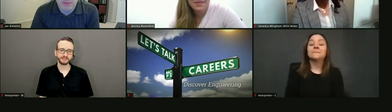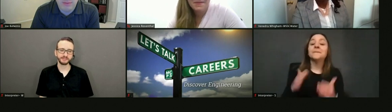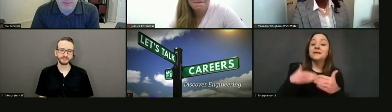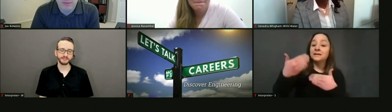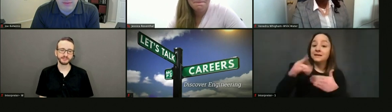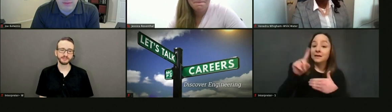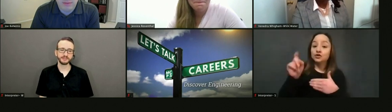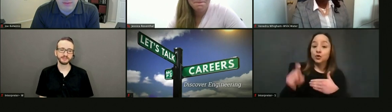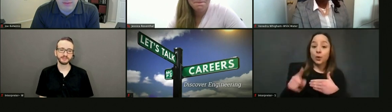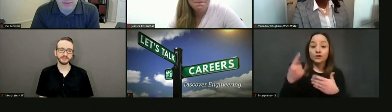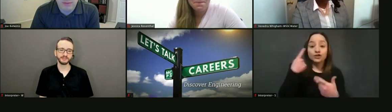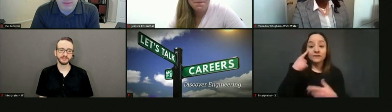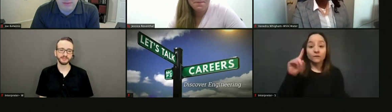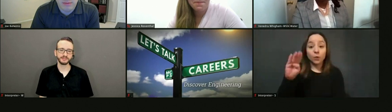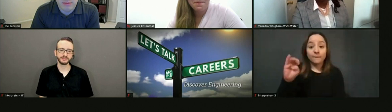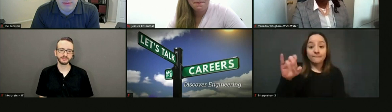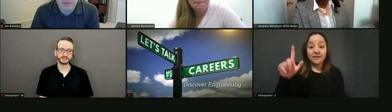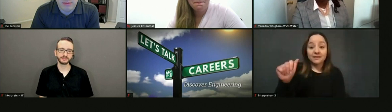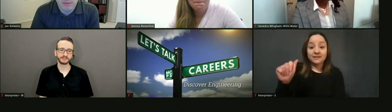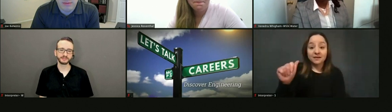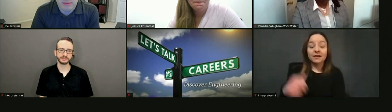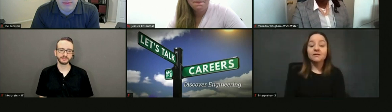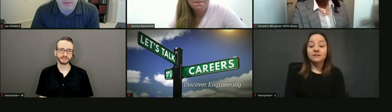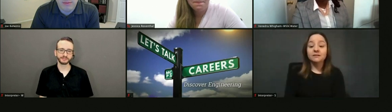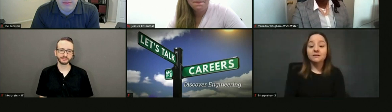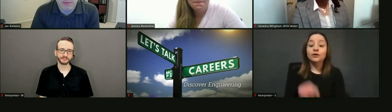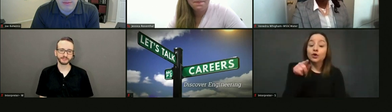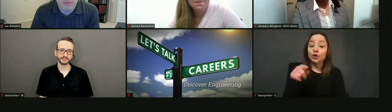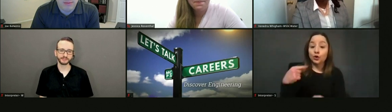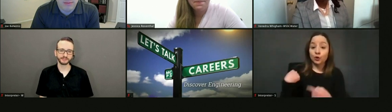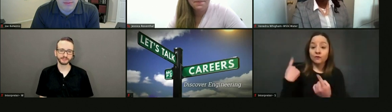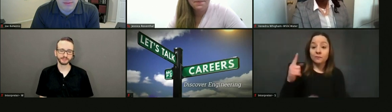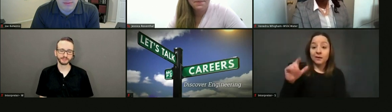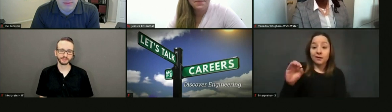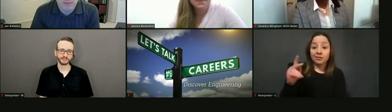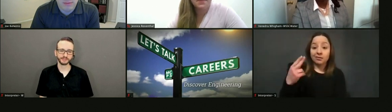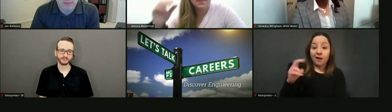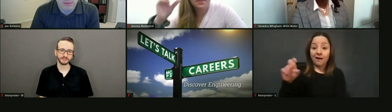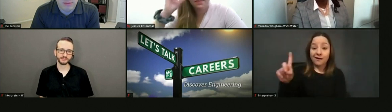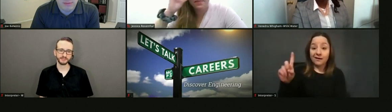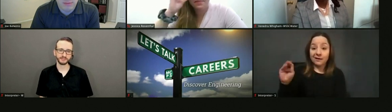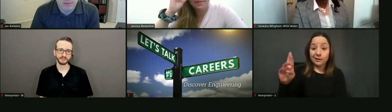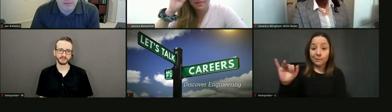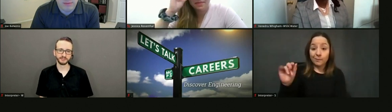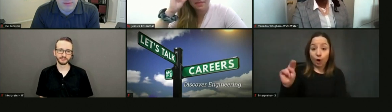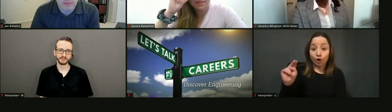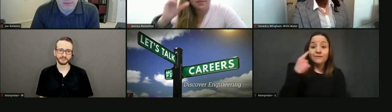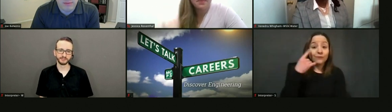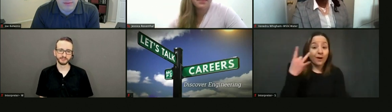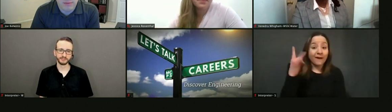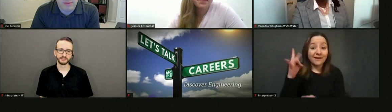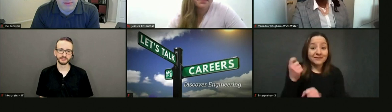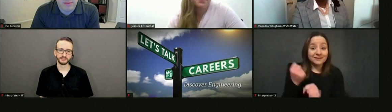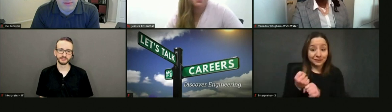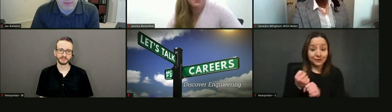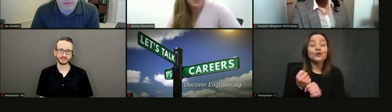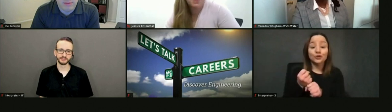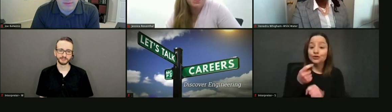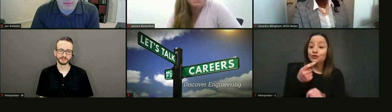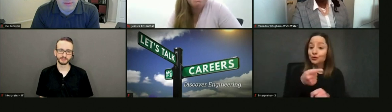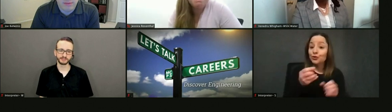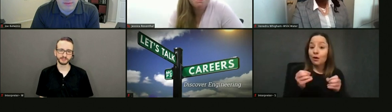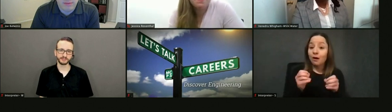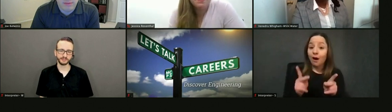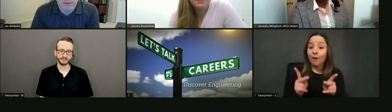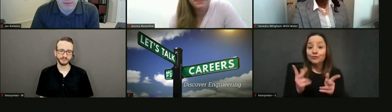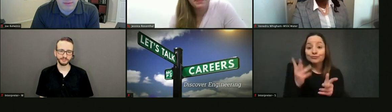is directed at Melissa. So you have been at Lockheed Martin for 18 years, and you've had the opportunity to experience